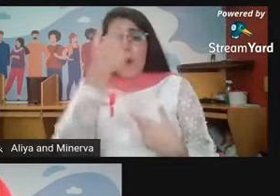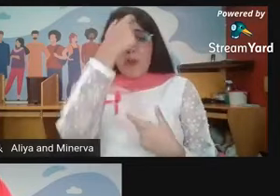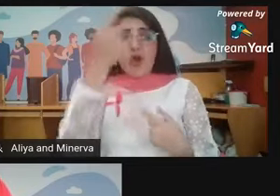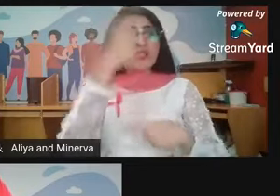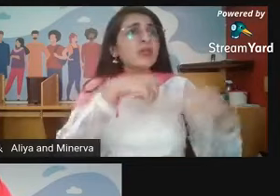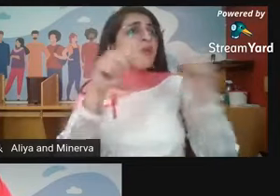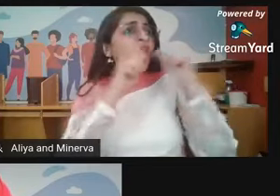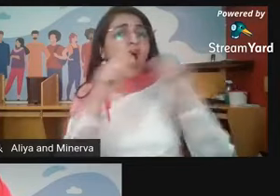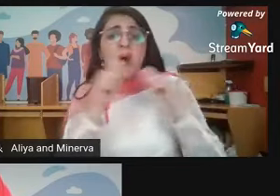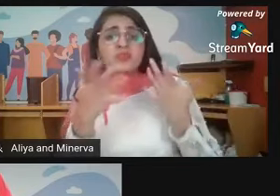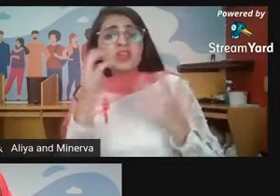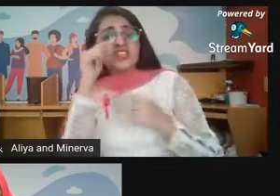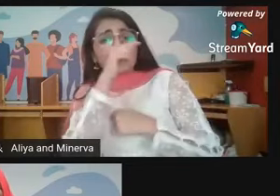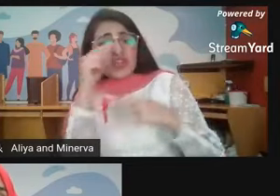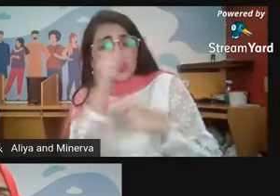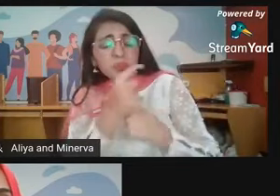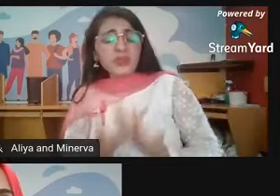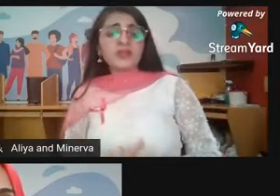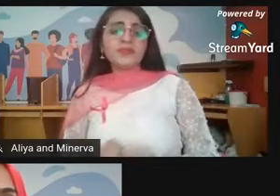about it.